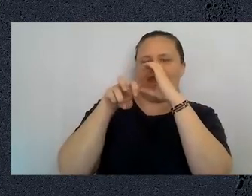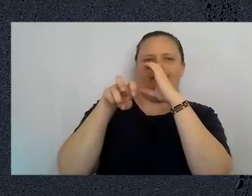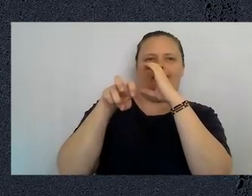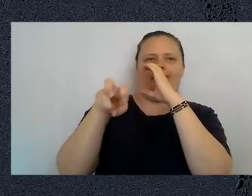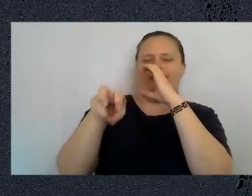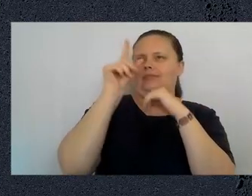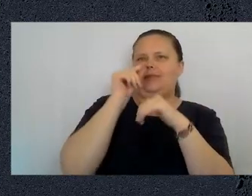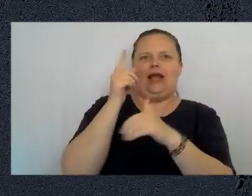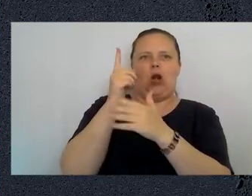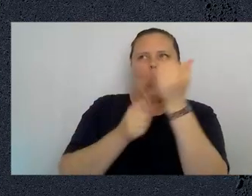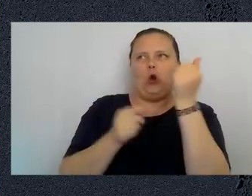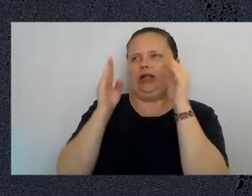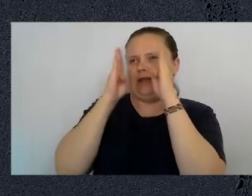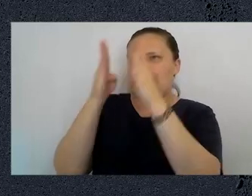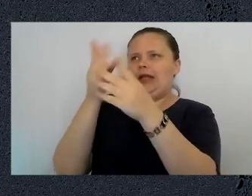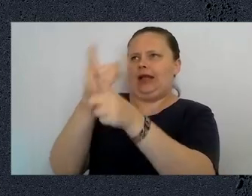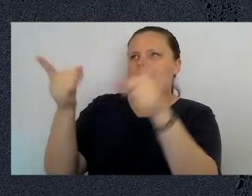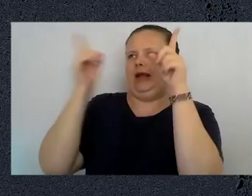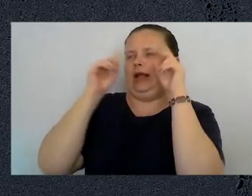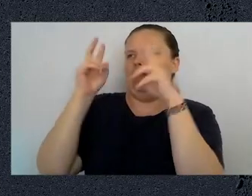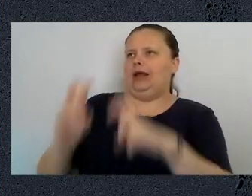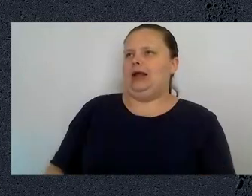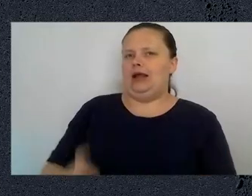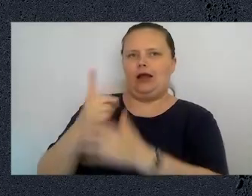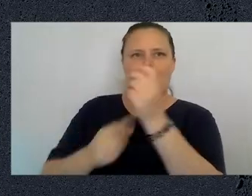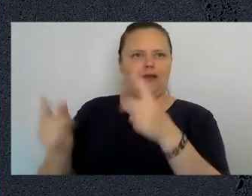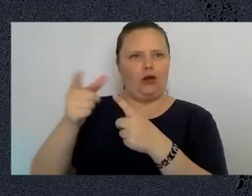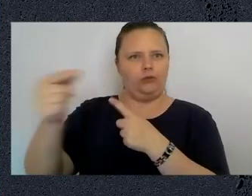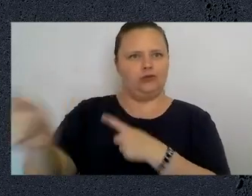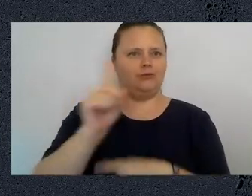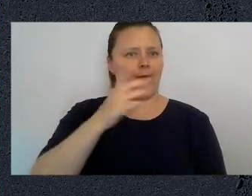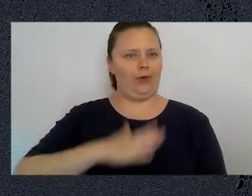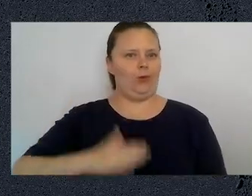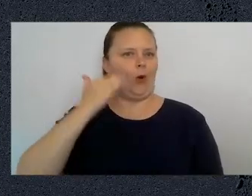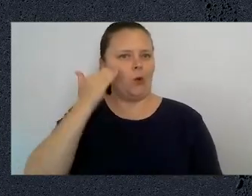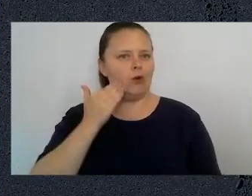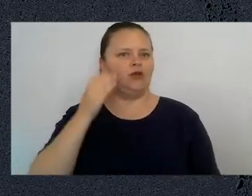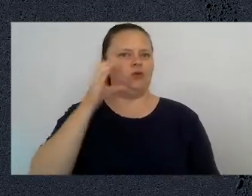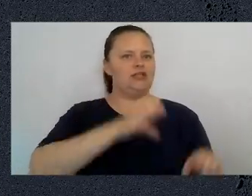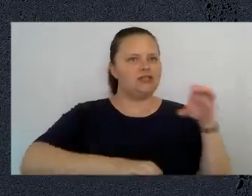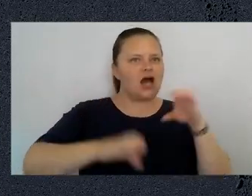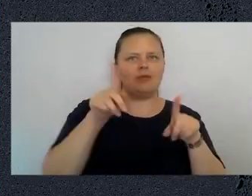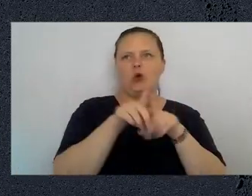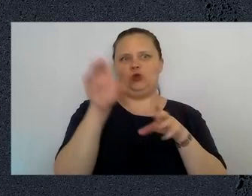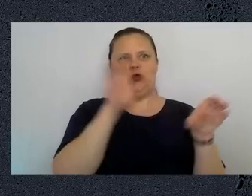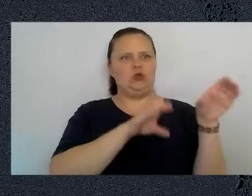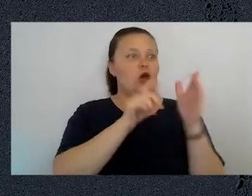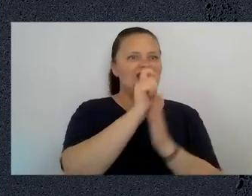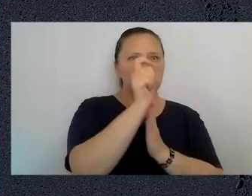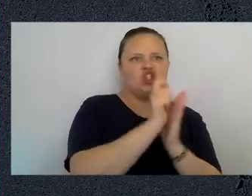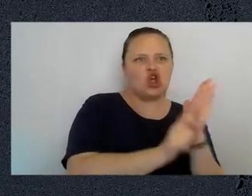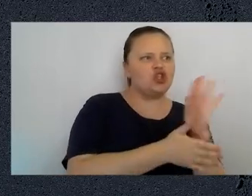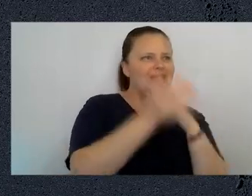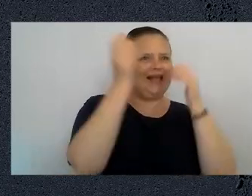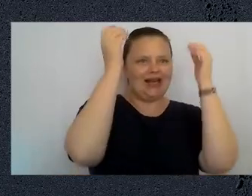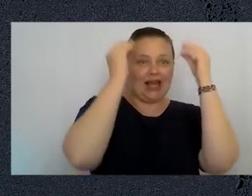your only option when you're going through. But, you know, we want women to be scientists, but also science journalists in education, in advocacy. So